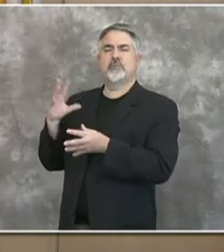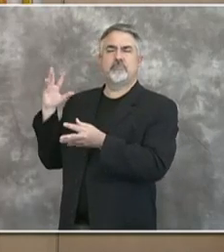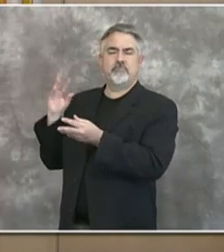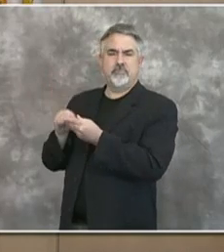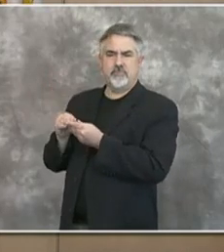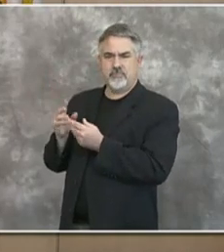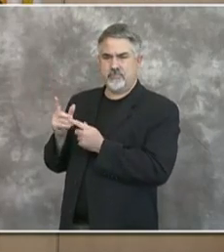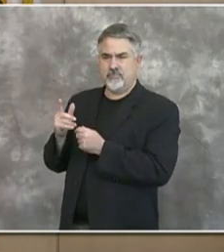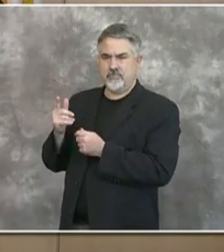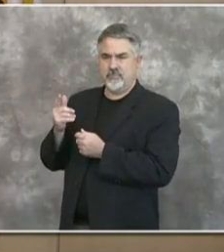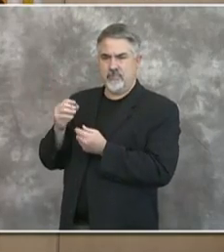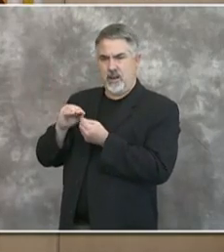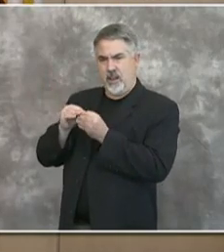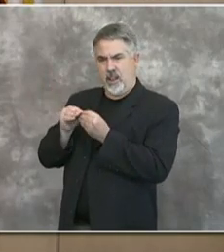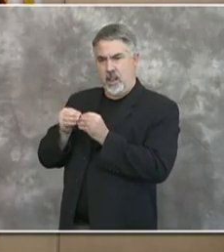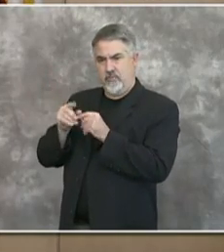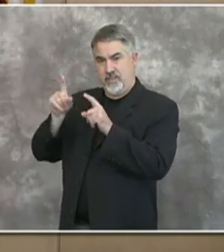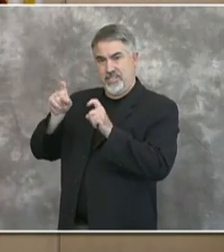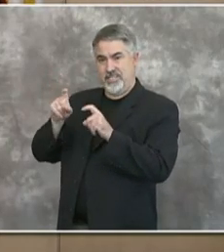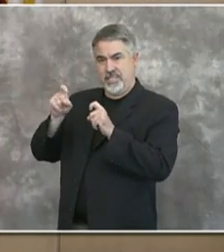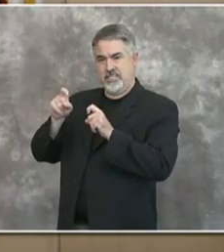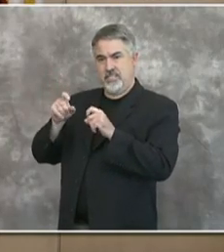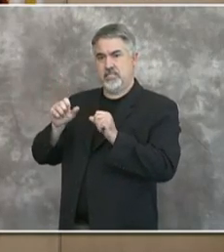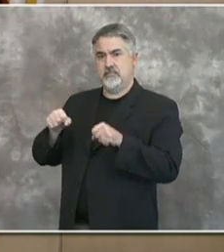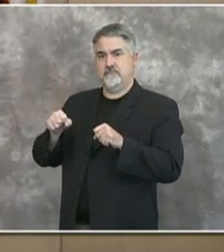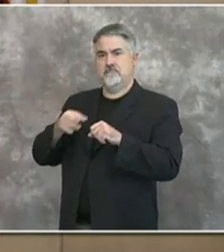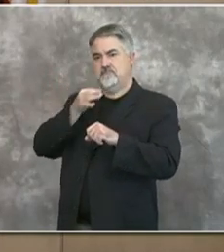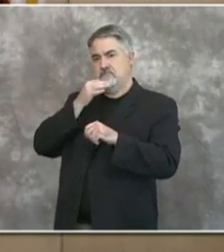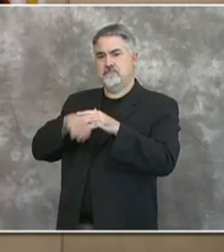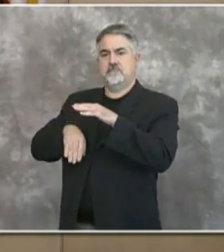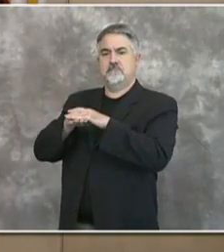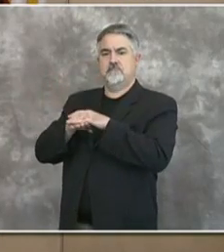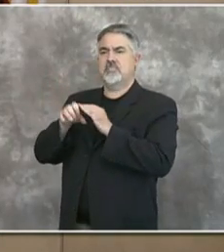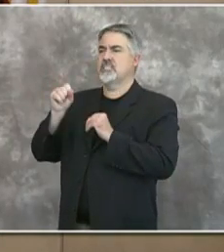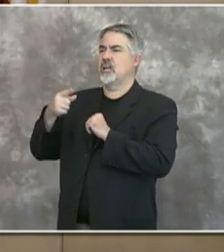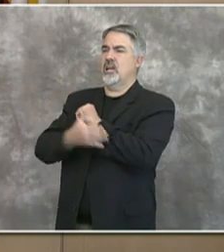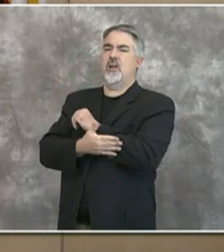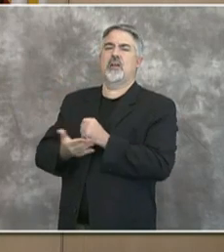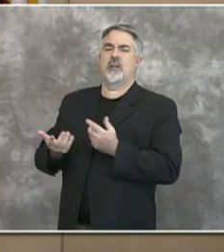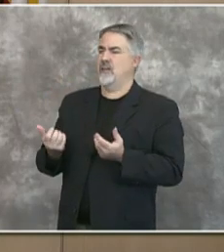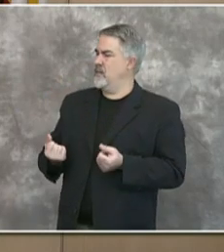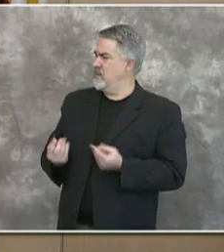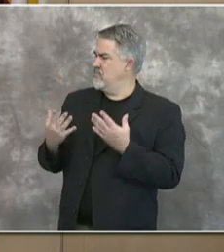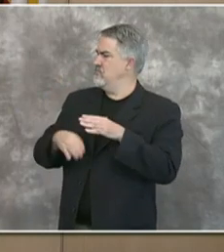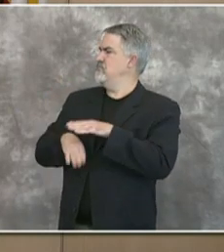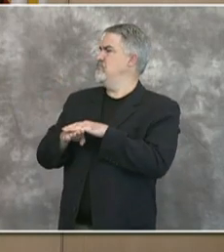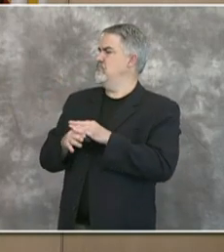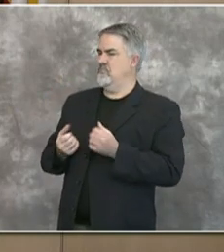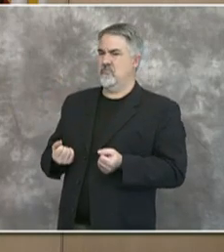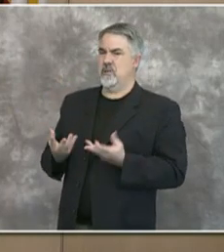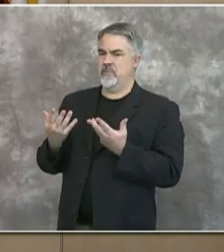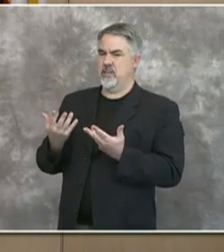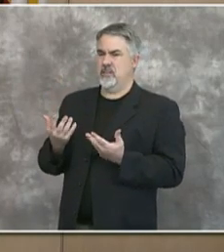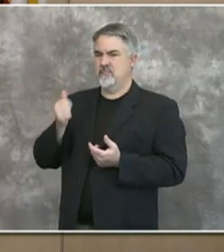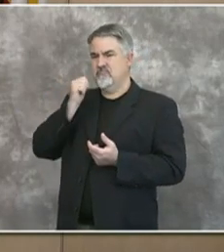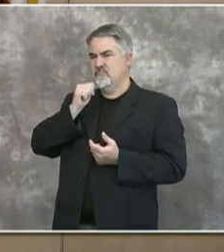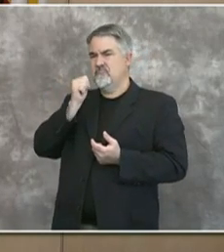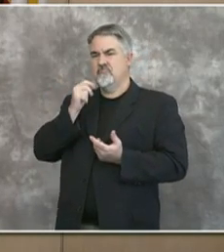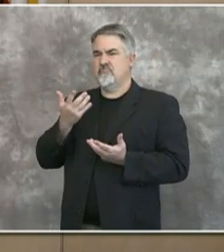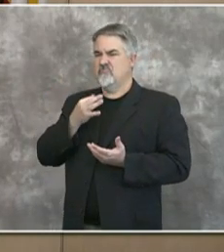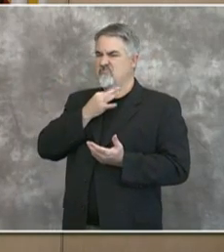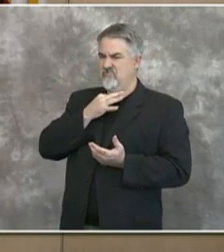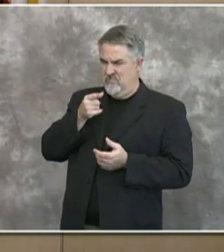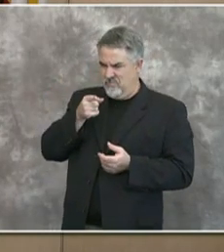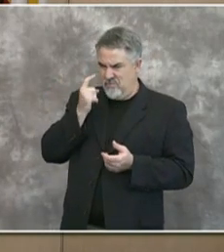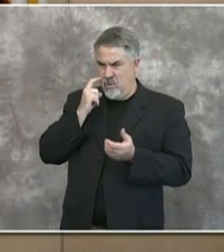testing capacity in San Diego County? And also, we see that testing capacity is growing, but how many tests would